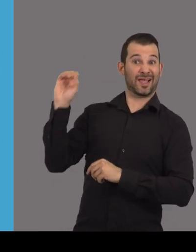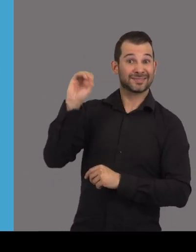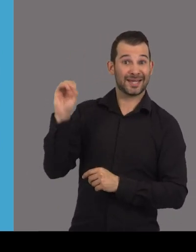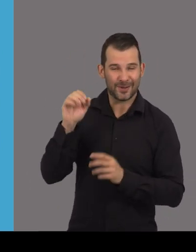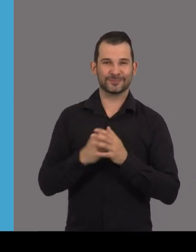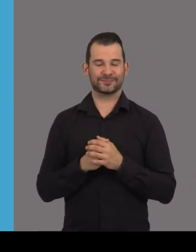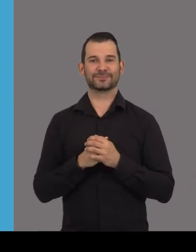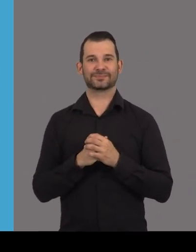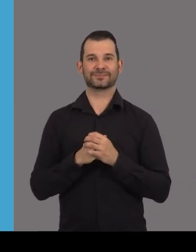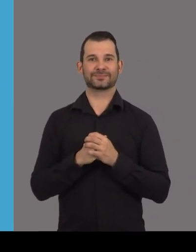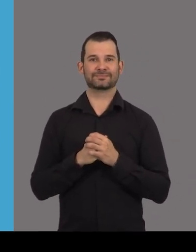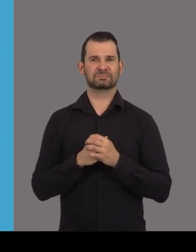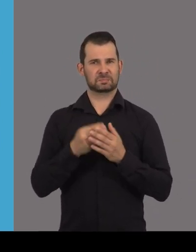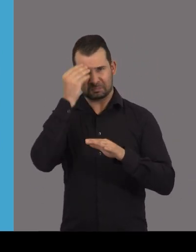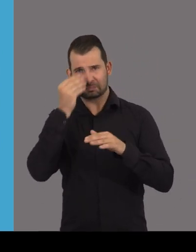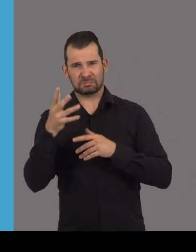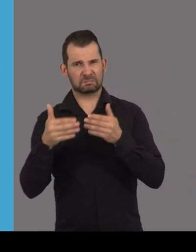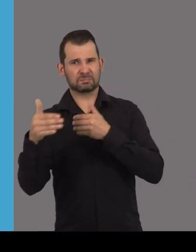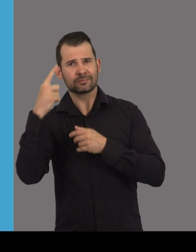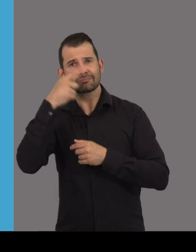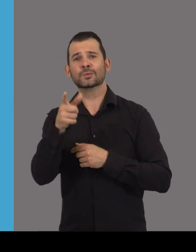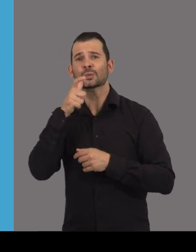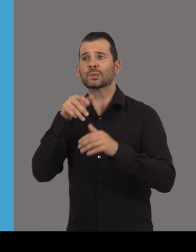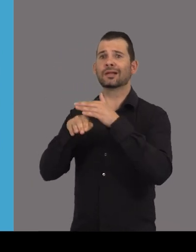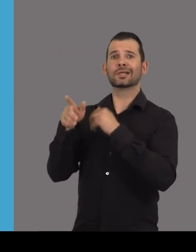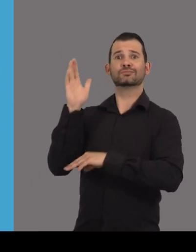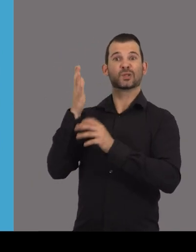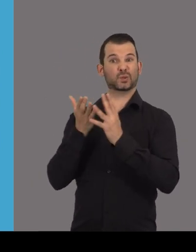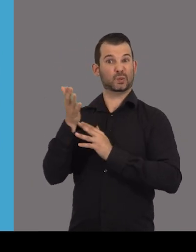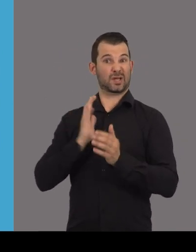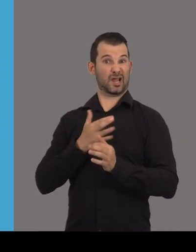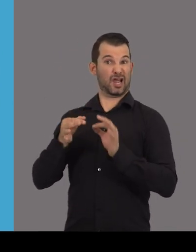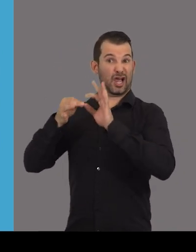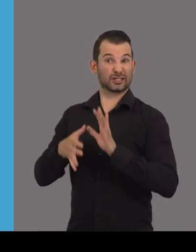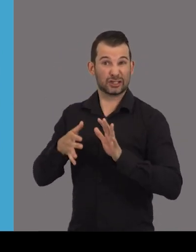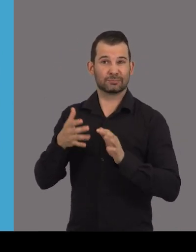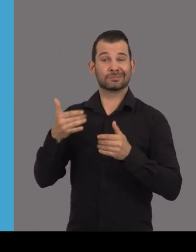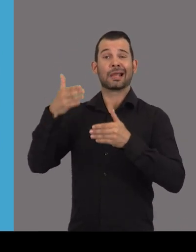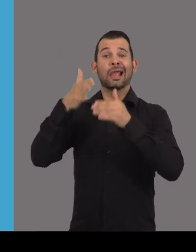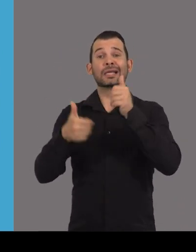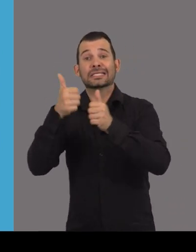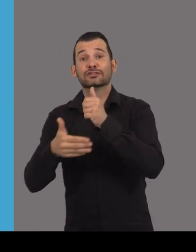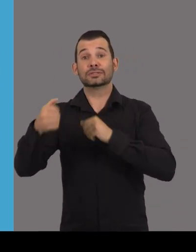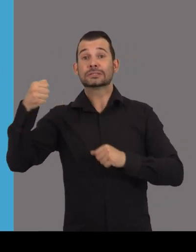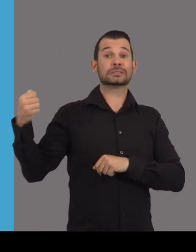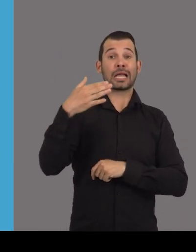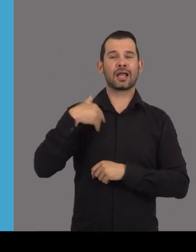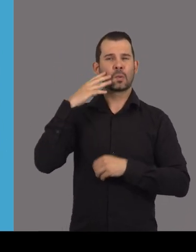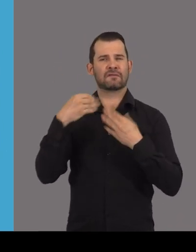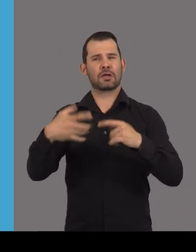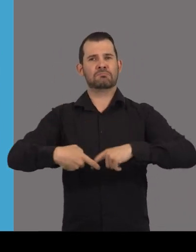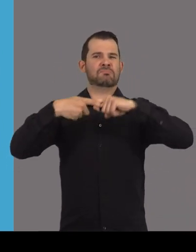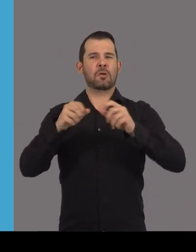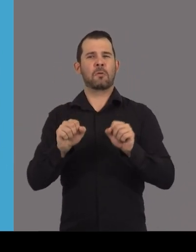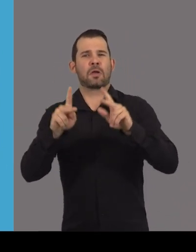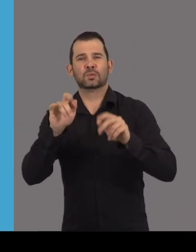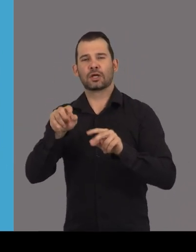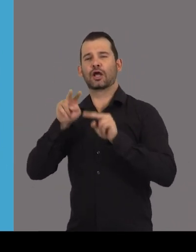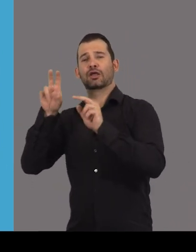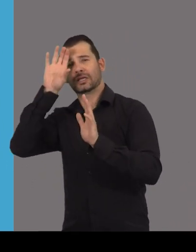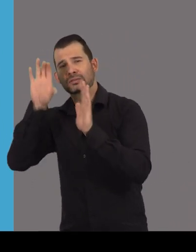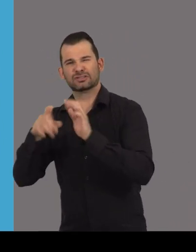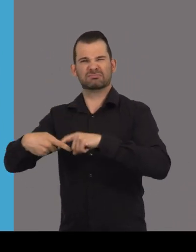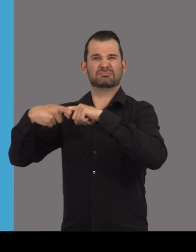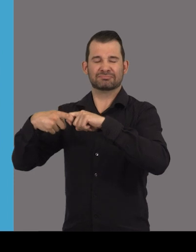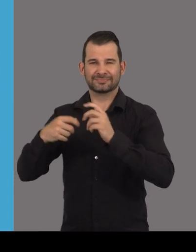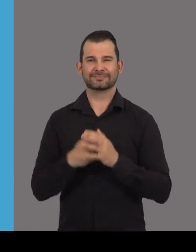Northern Ontario. Just a heads up for those accessing the presentation through our interpreter, at the end of each slide, I will give the opportunity to look at the